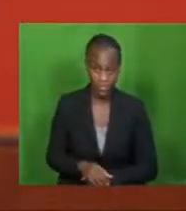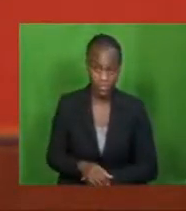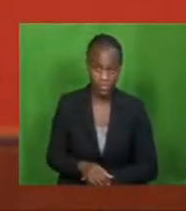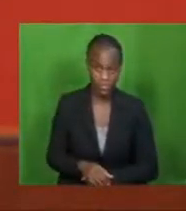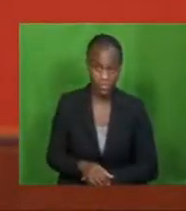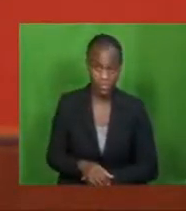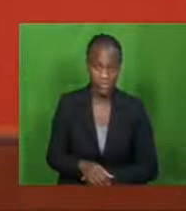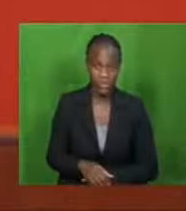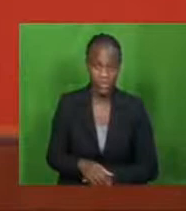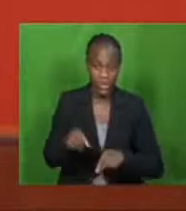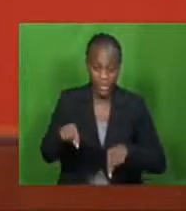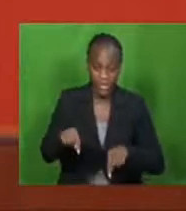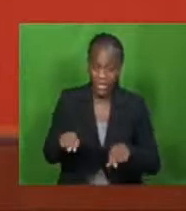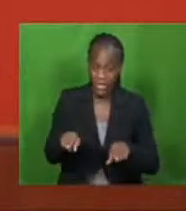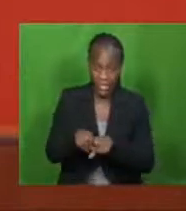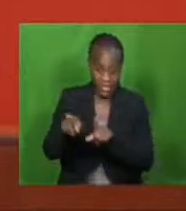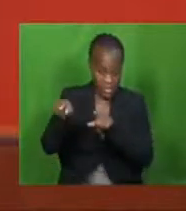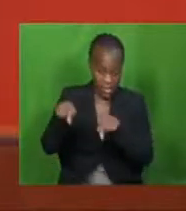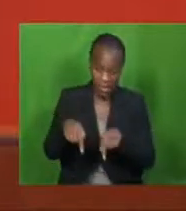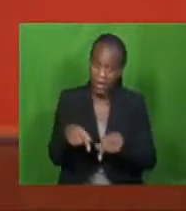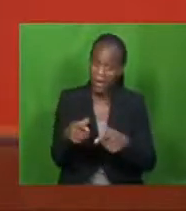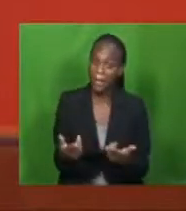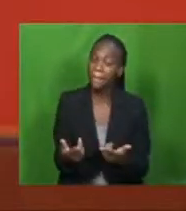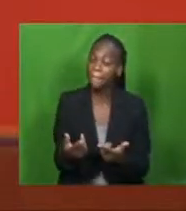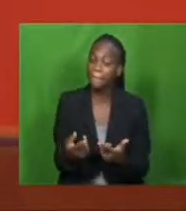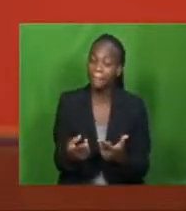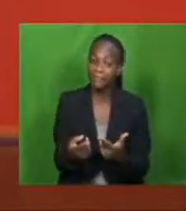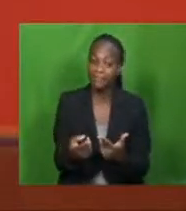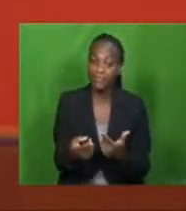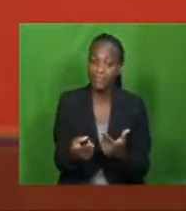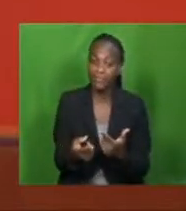here again to talk